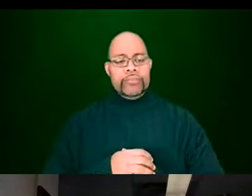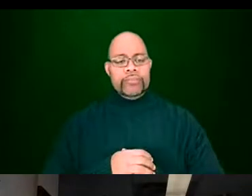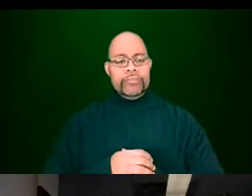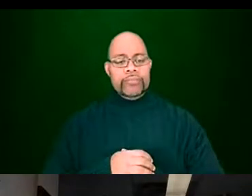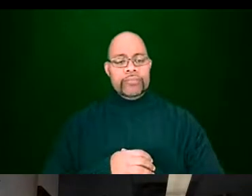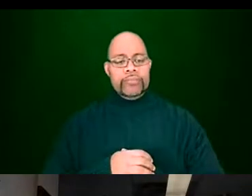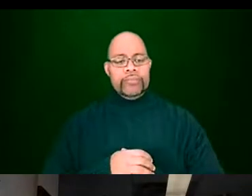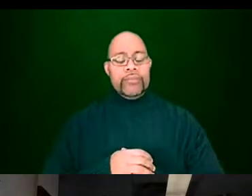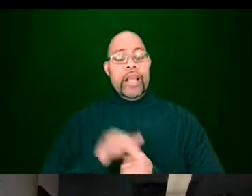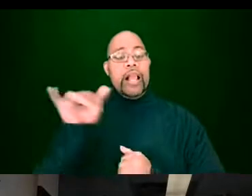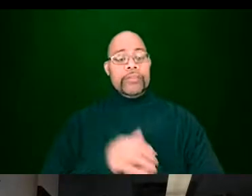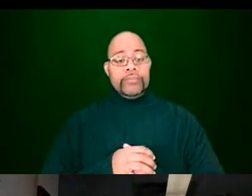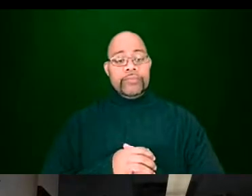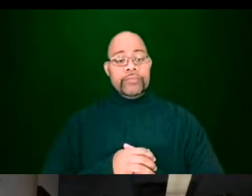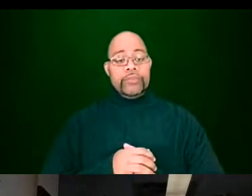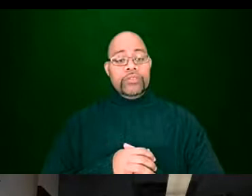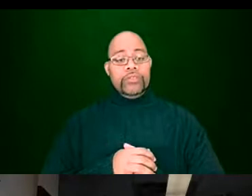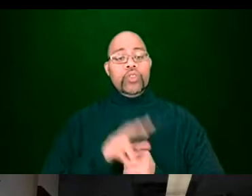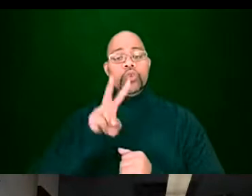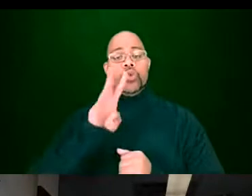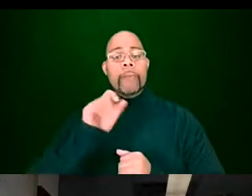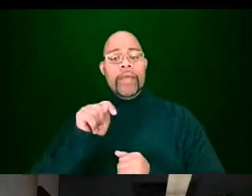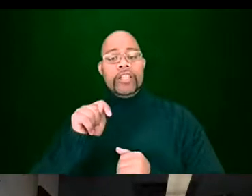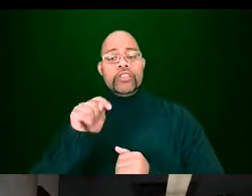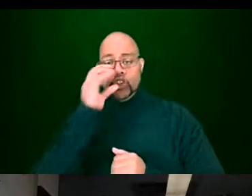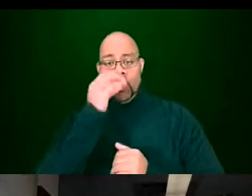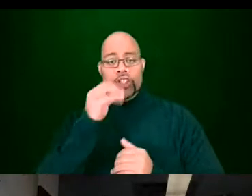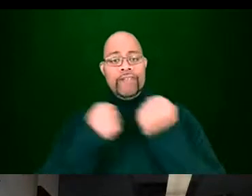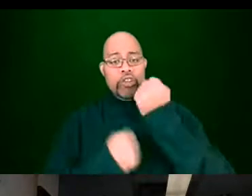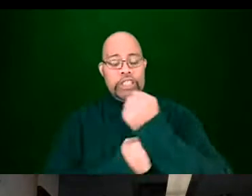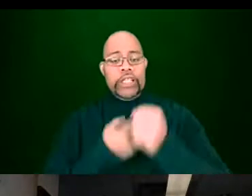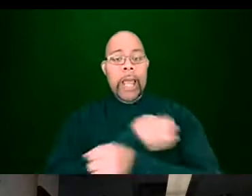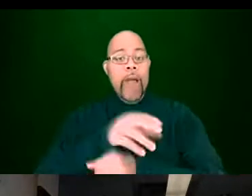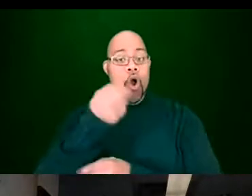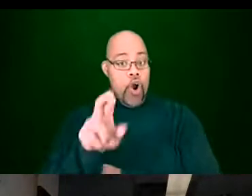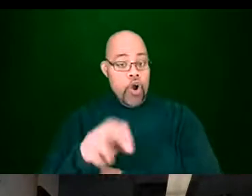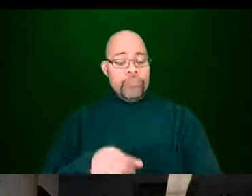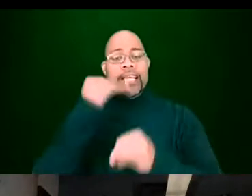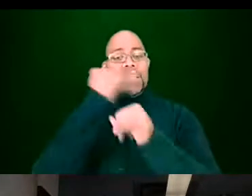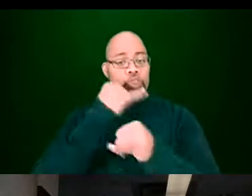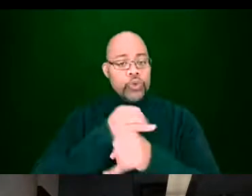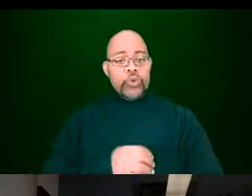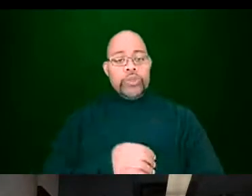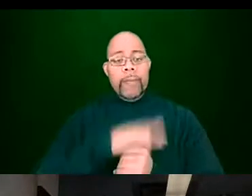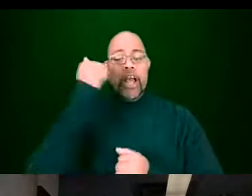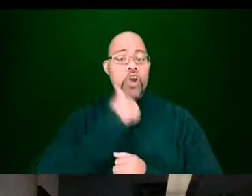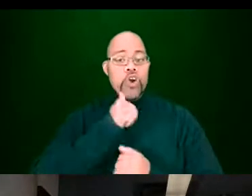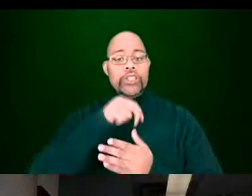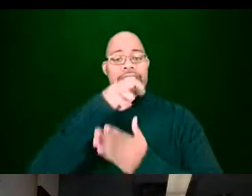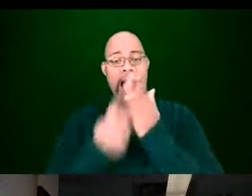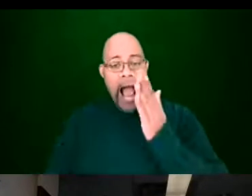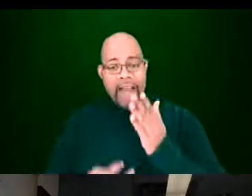nonprofits, such as the 2-Bit Circus Foundation, Empower Her Institute, Black Girls Dive